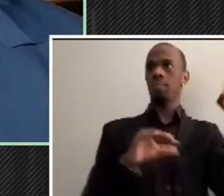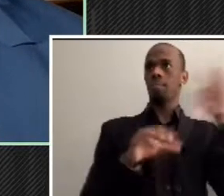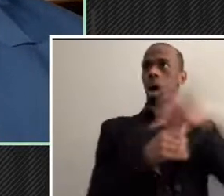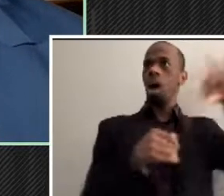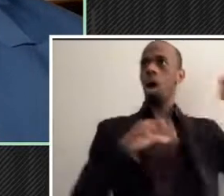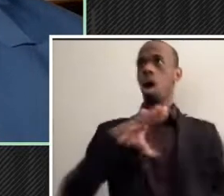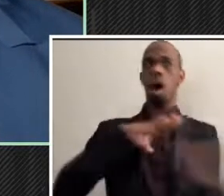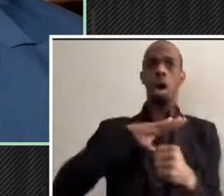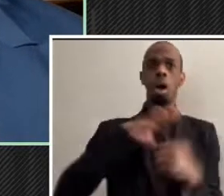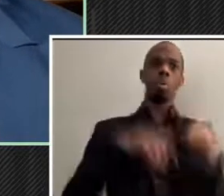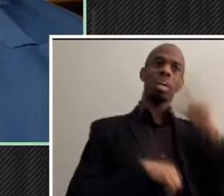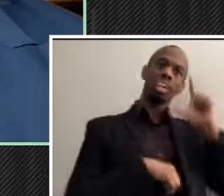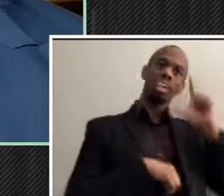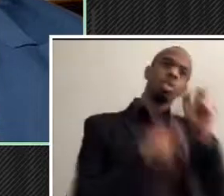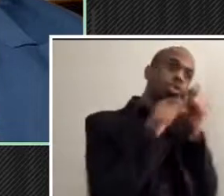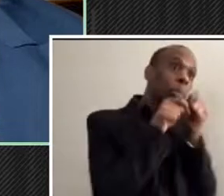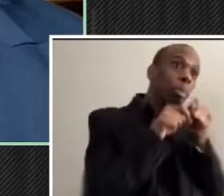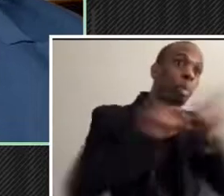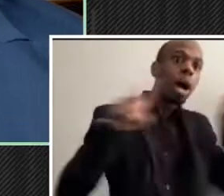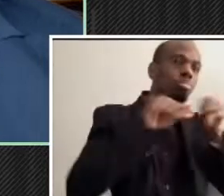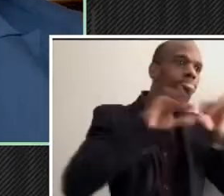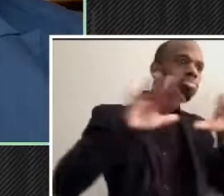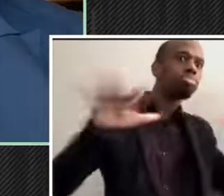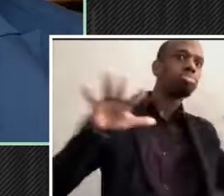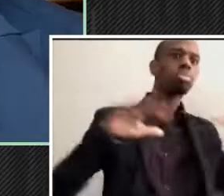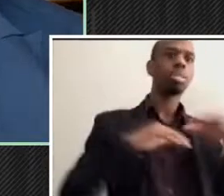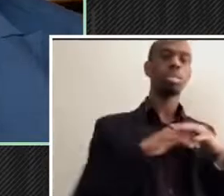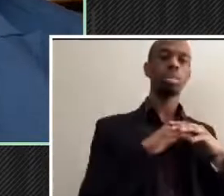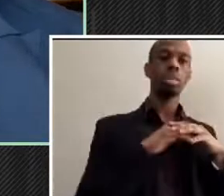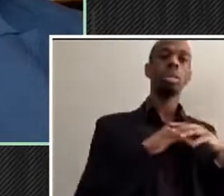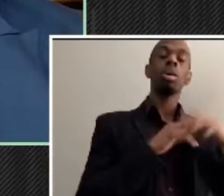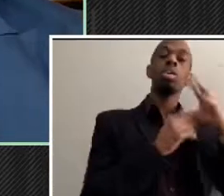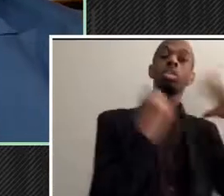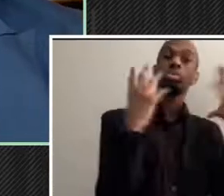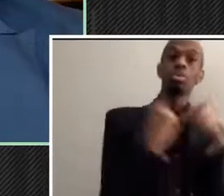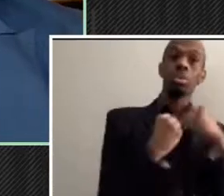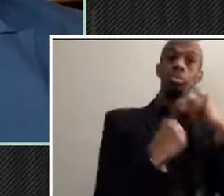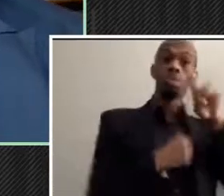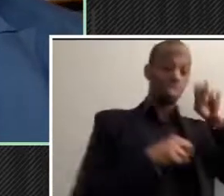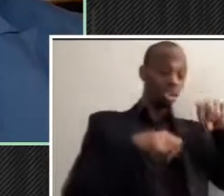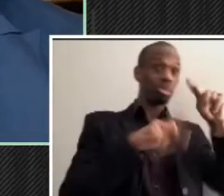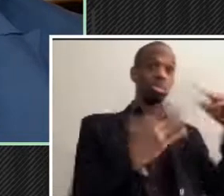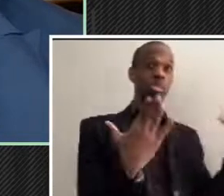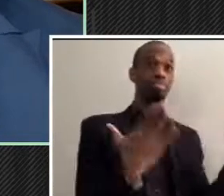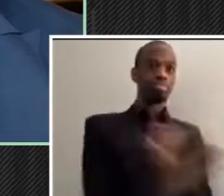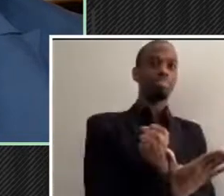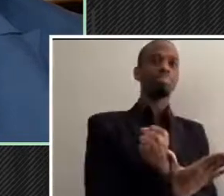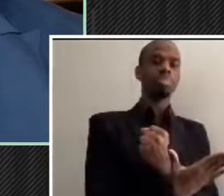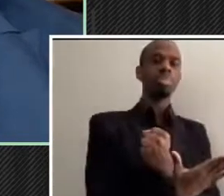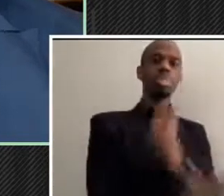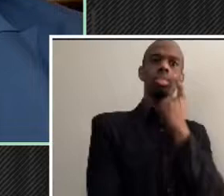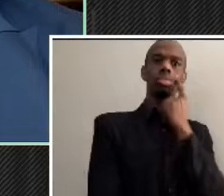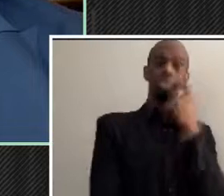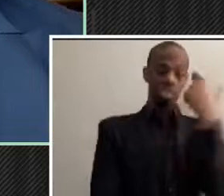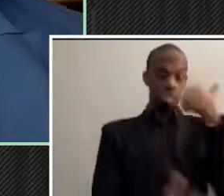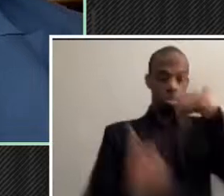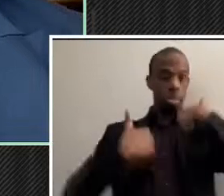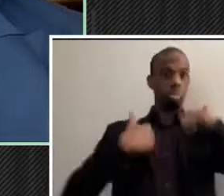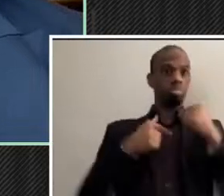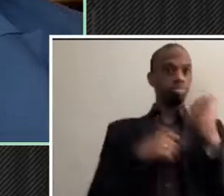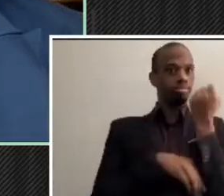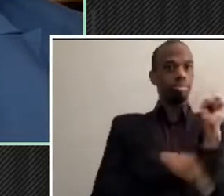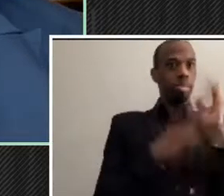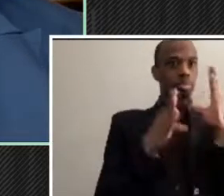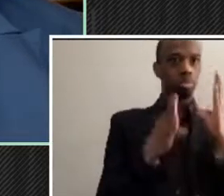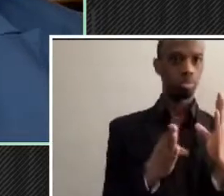communities. The beauty of the County moment is it just opened doors that as an advocate in my community just did not